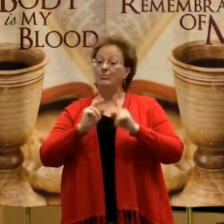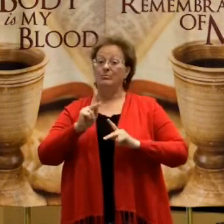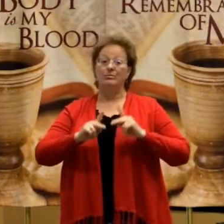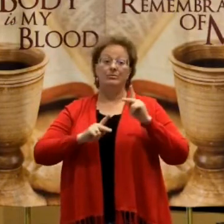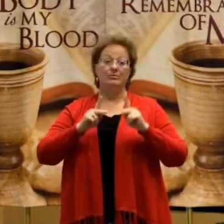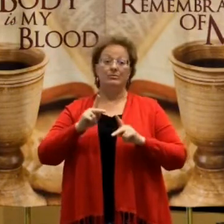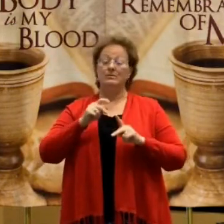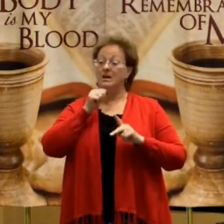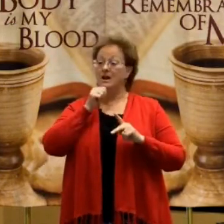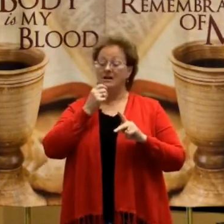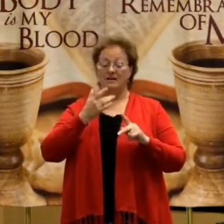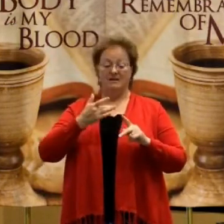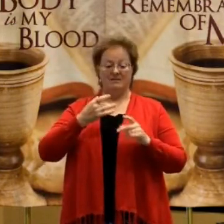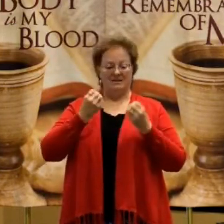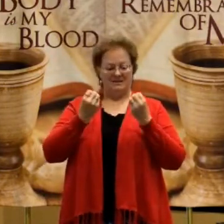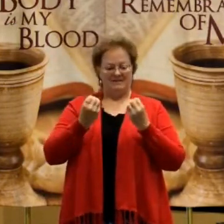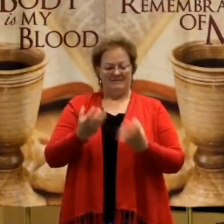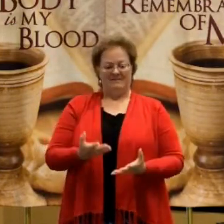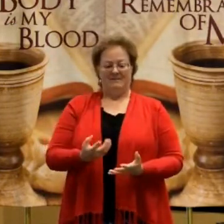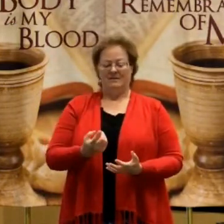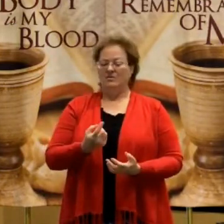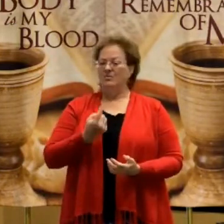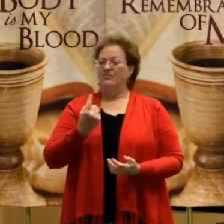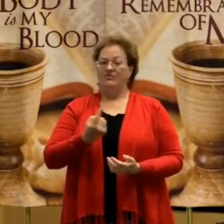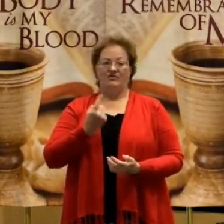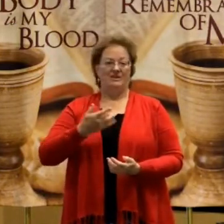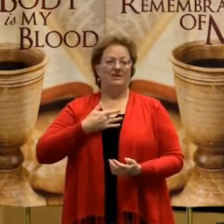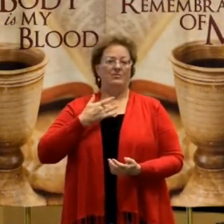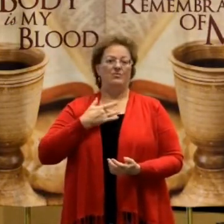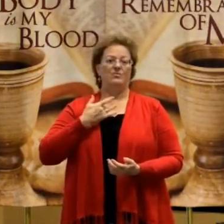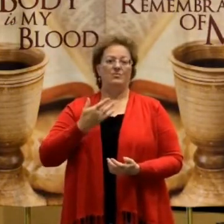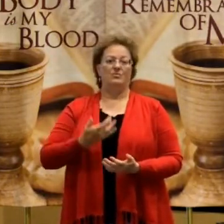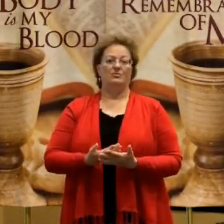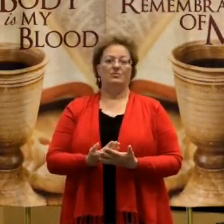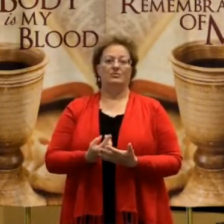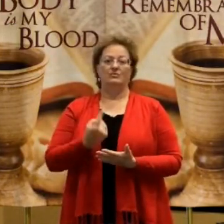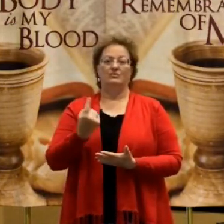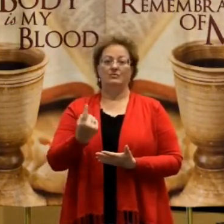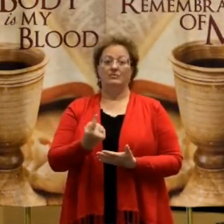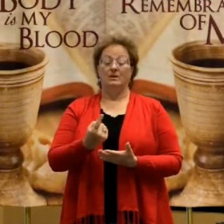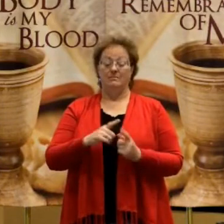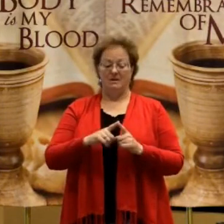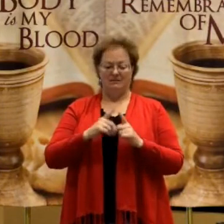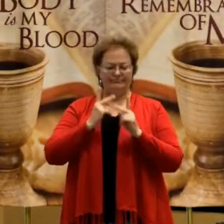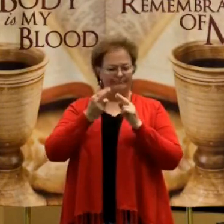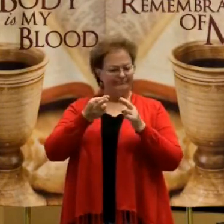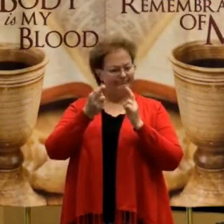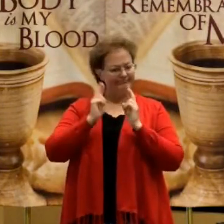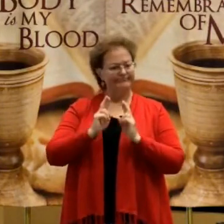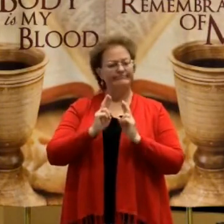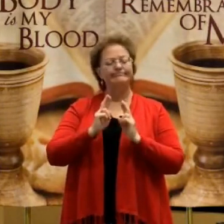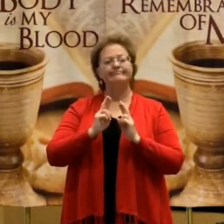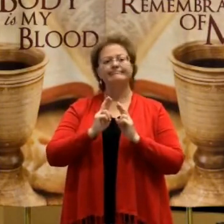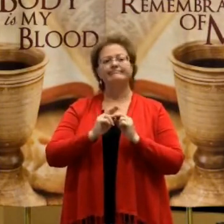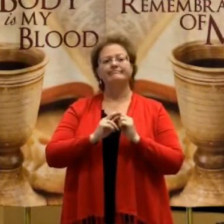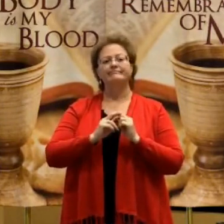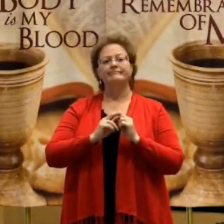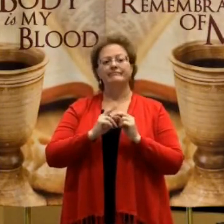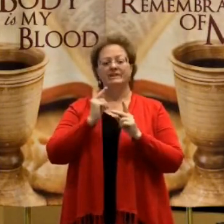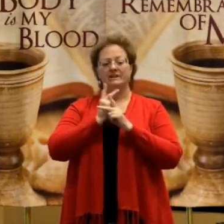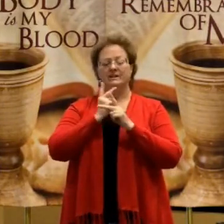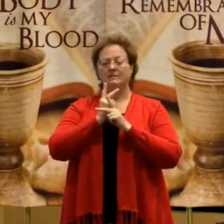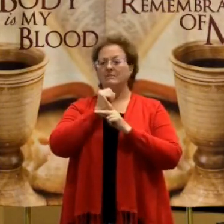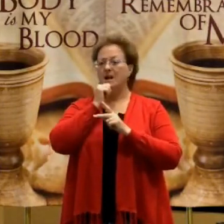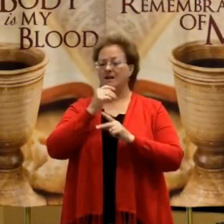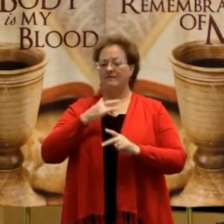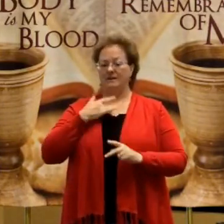be abandoned or even feel abandoned, but that due respect and care be given them. Keep them from loneliness, using